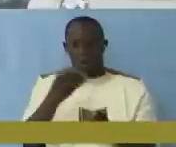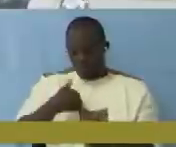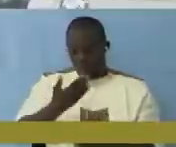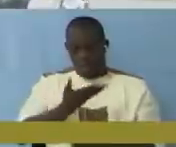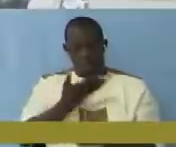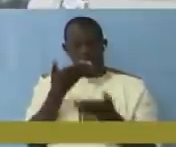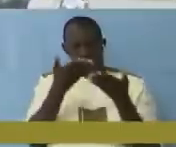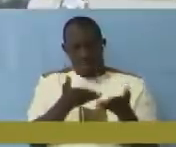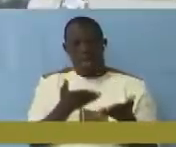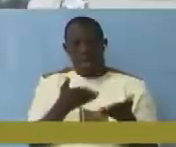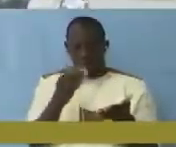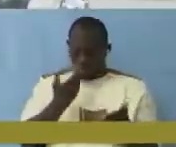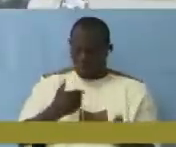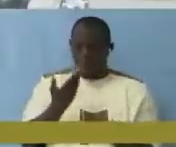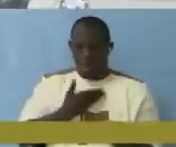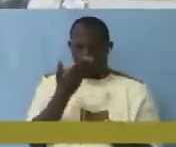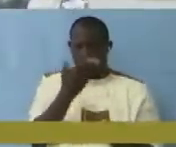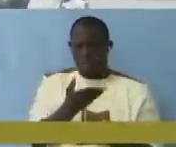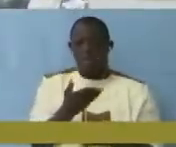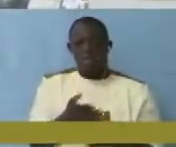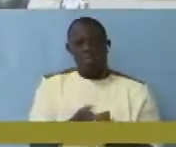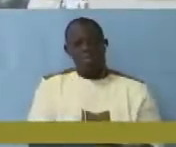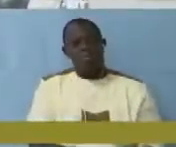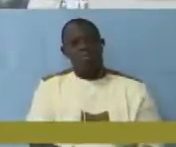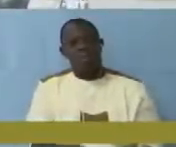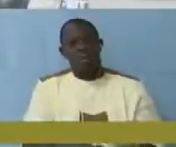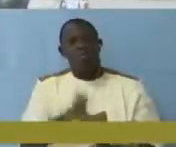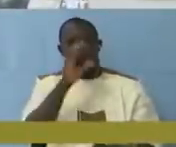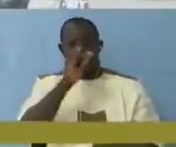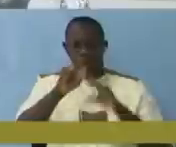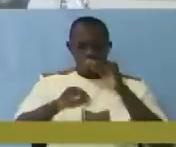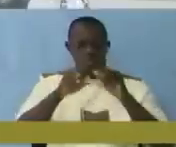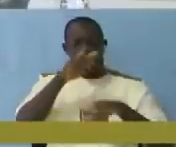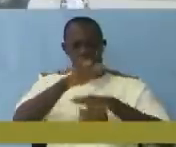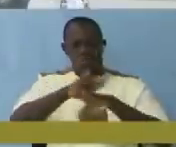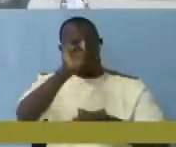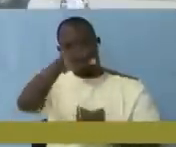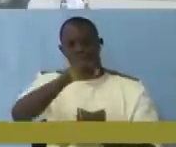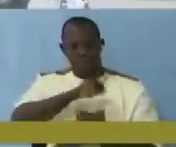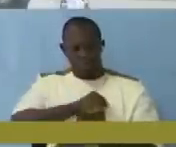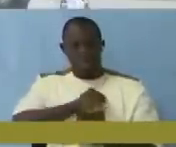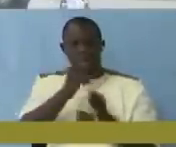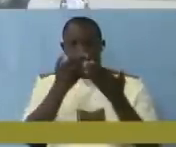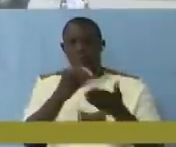hearing. That's your view. You don't talk about people. You talk on your own. Let us move on to Senify.